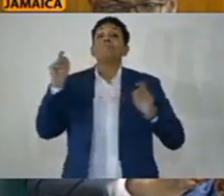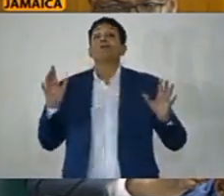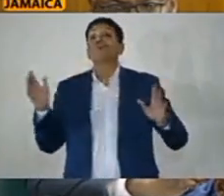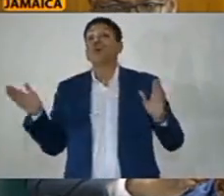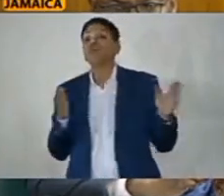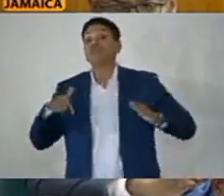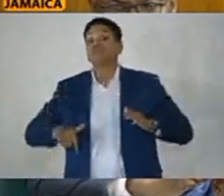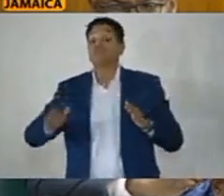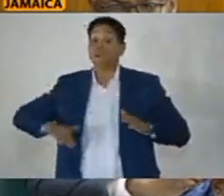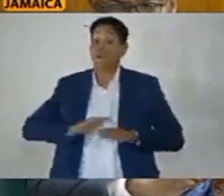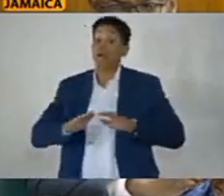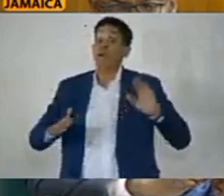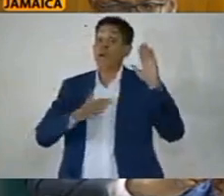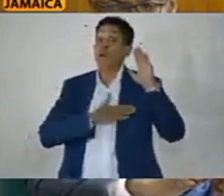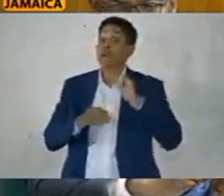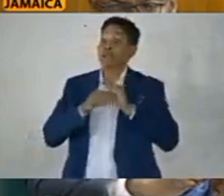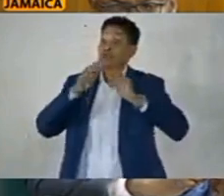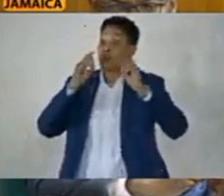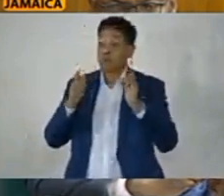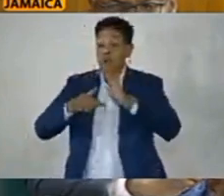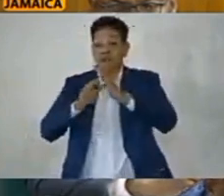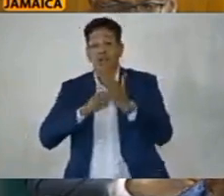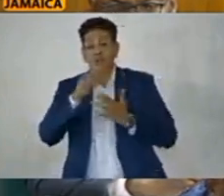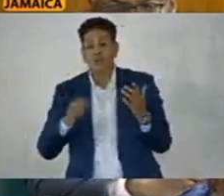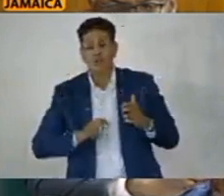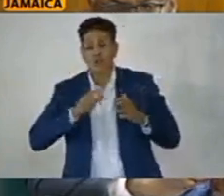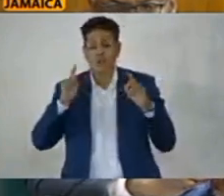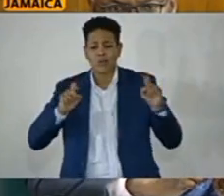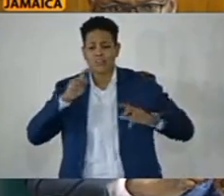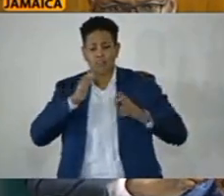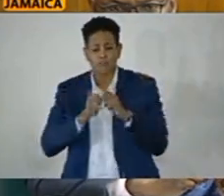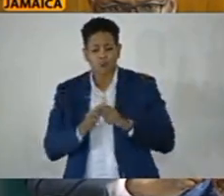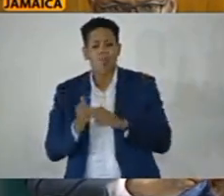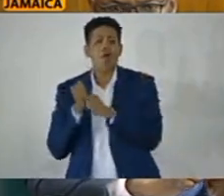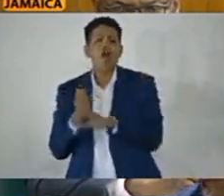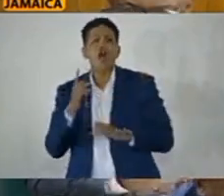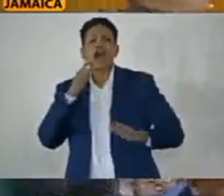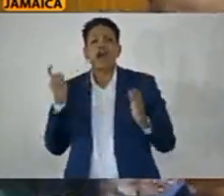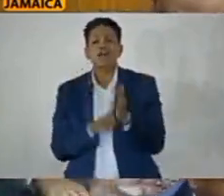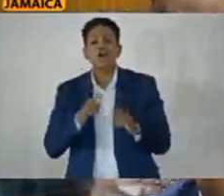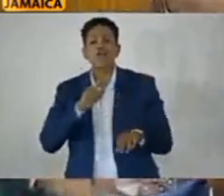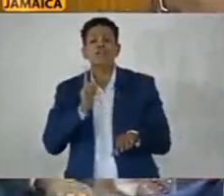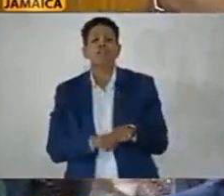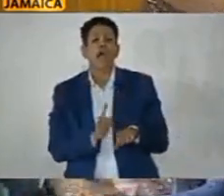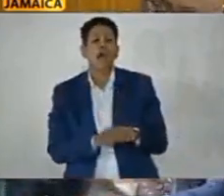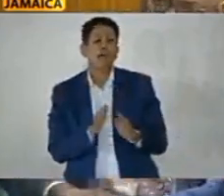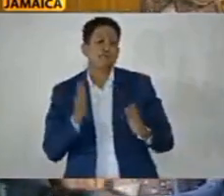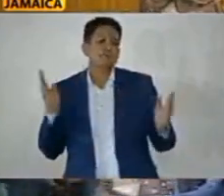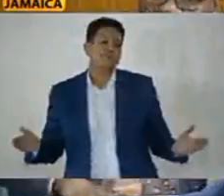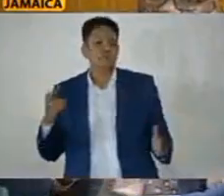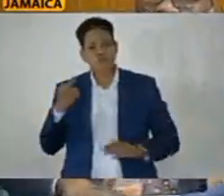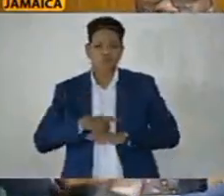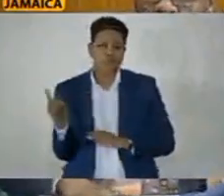permit the prompt review of the questions, it's problematic because the notice period is extremely lengthy. And that's why